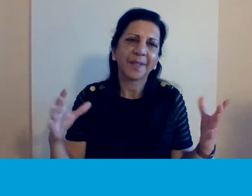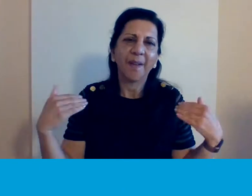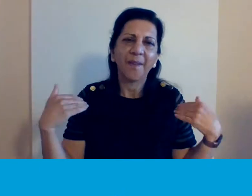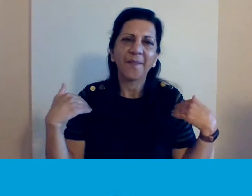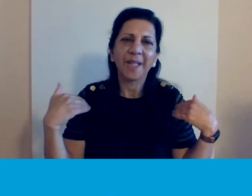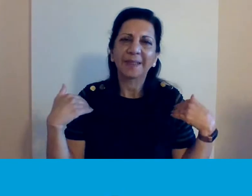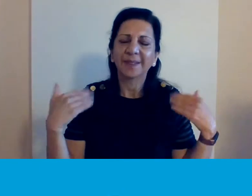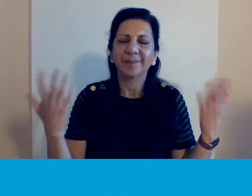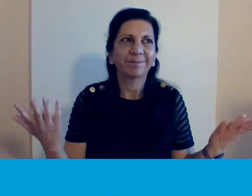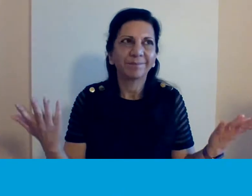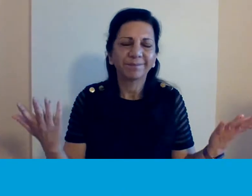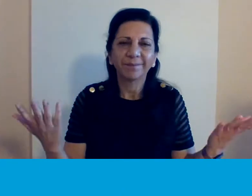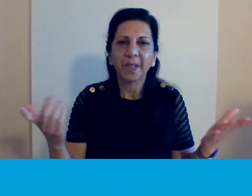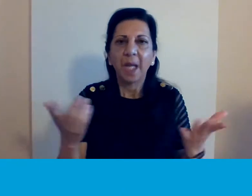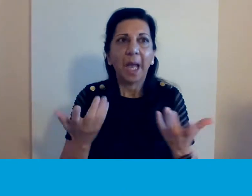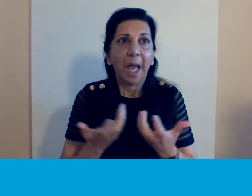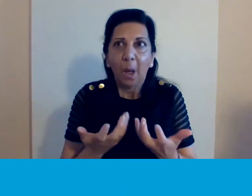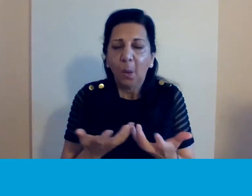we're going to have to